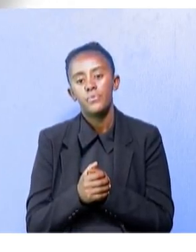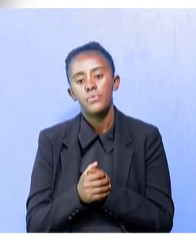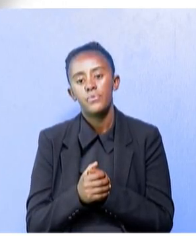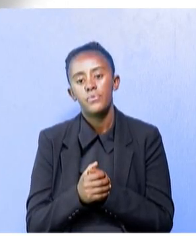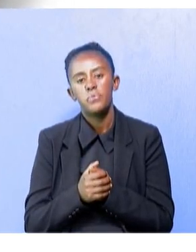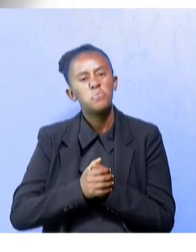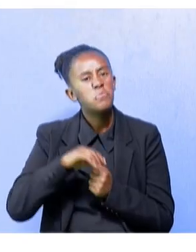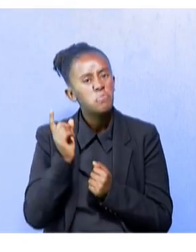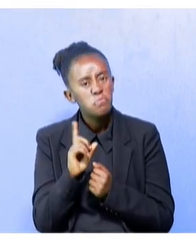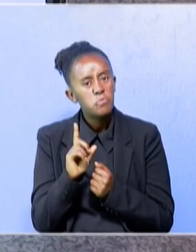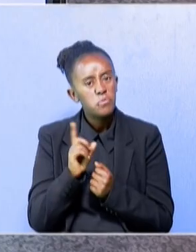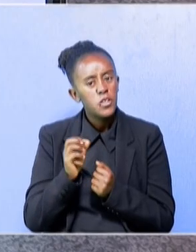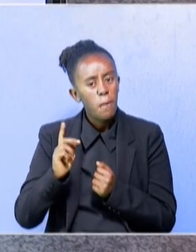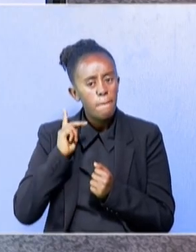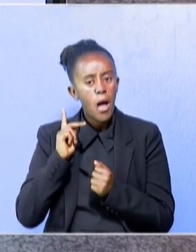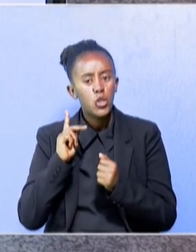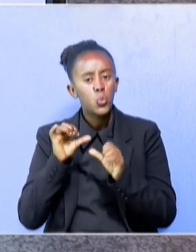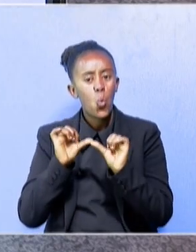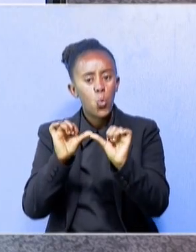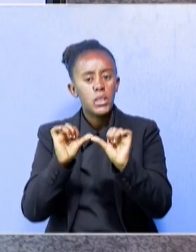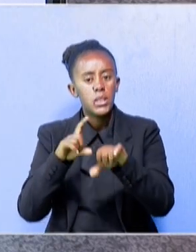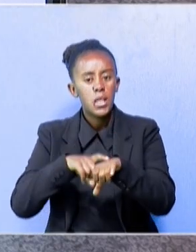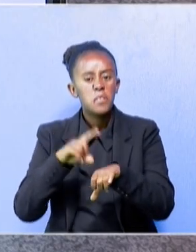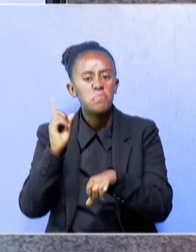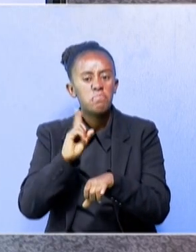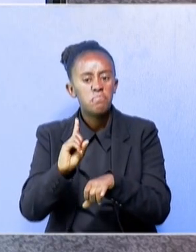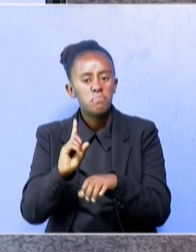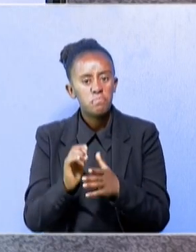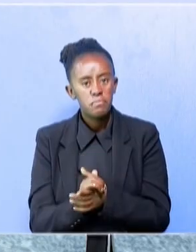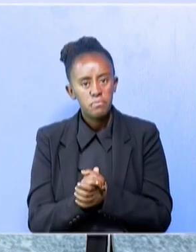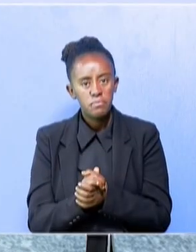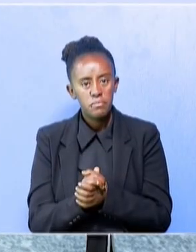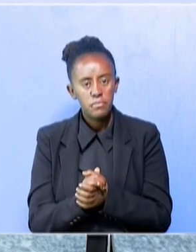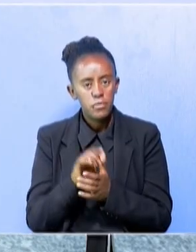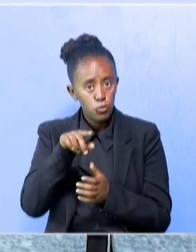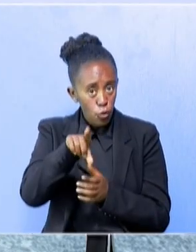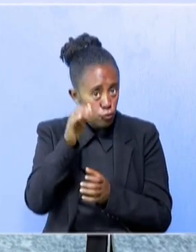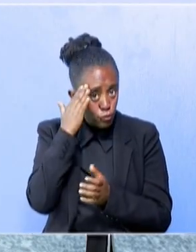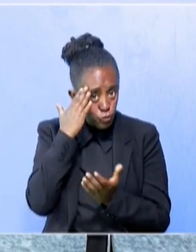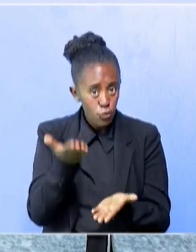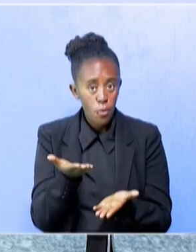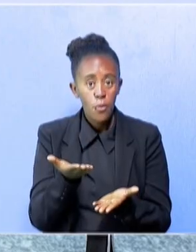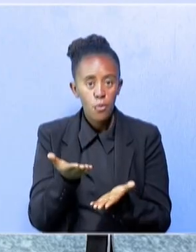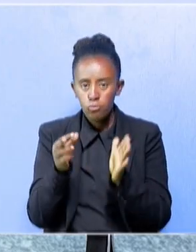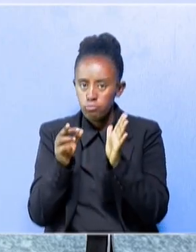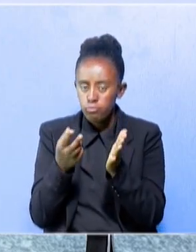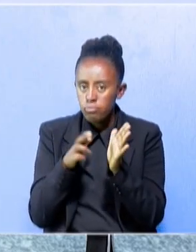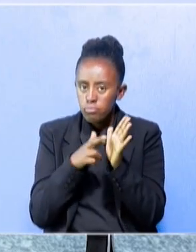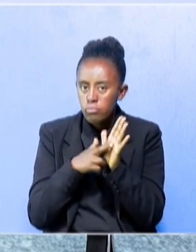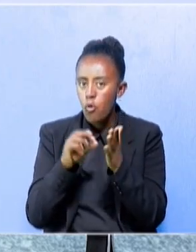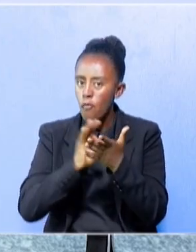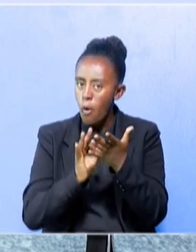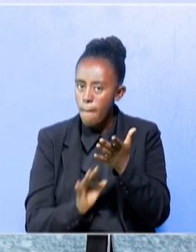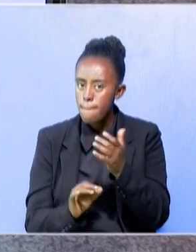What in about past continuous tense? Yeah, I will tell you that we have to know the rule, right? The